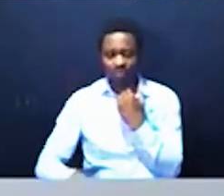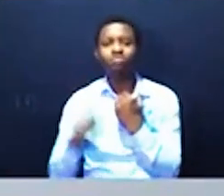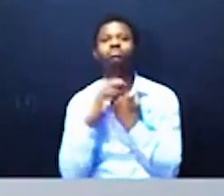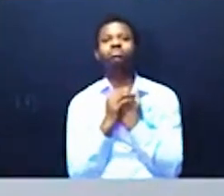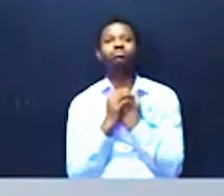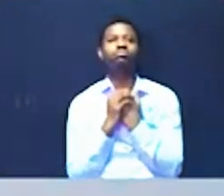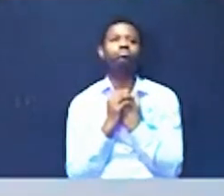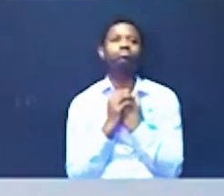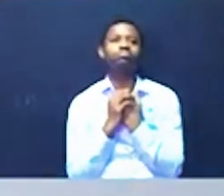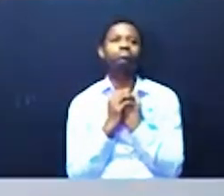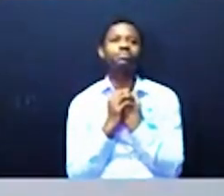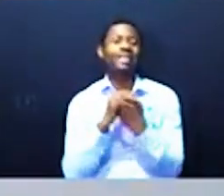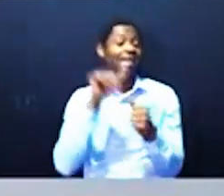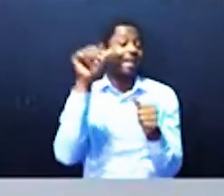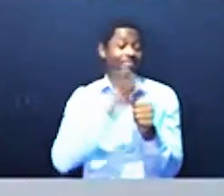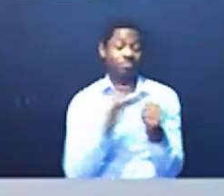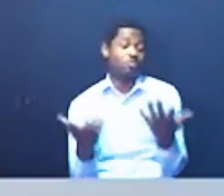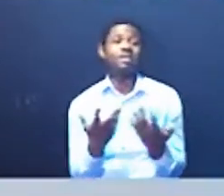Now